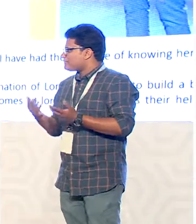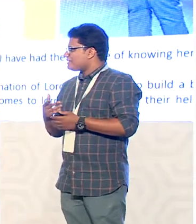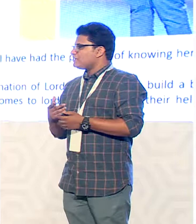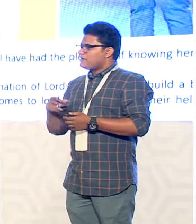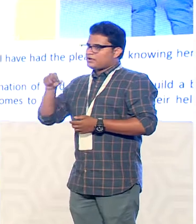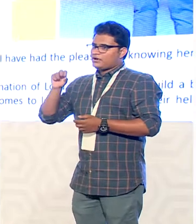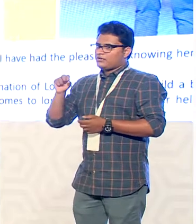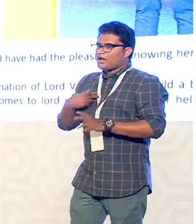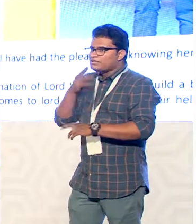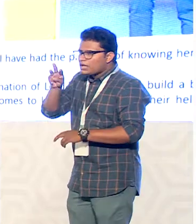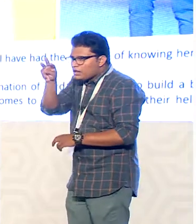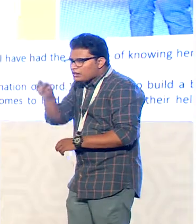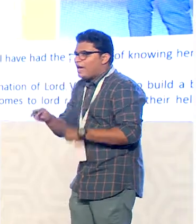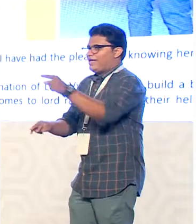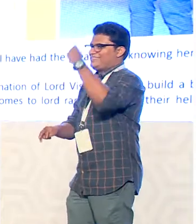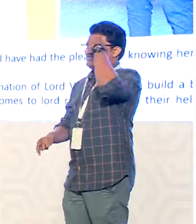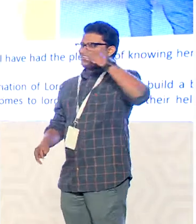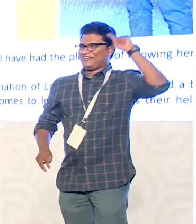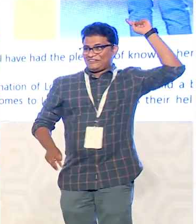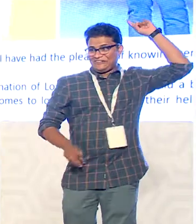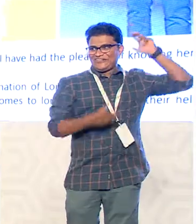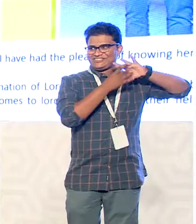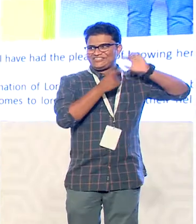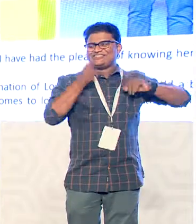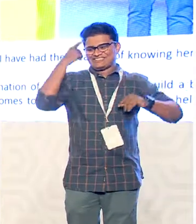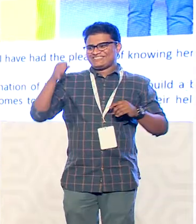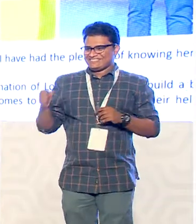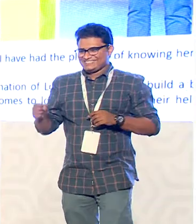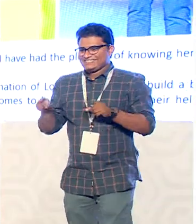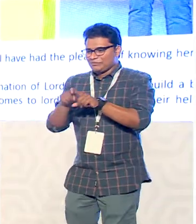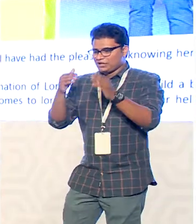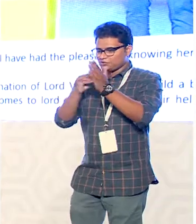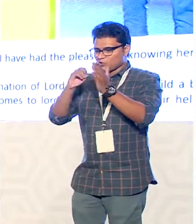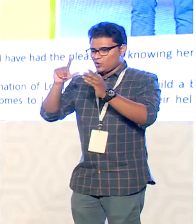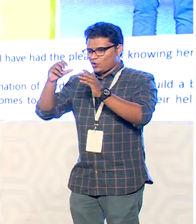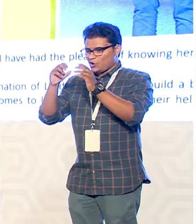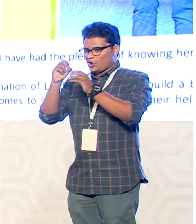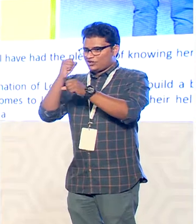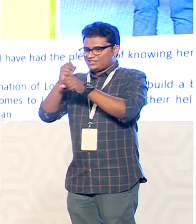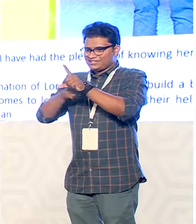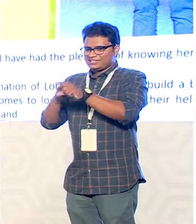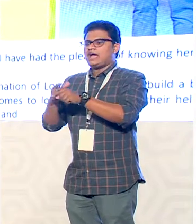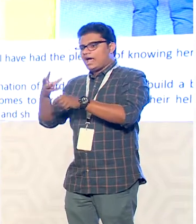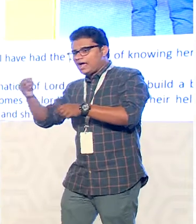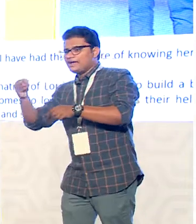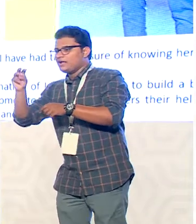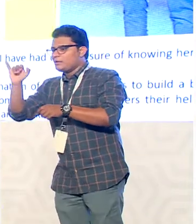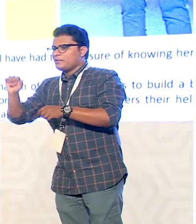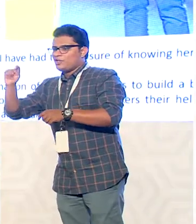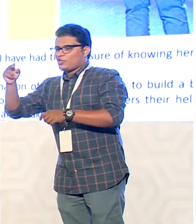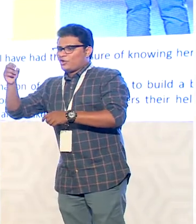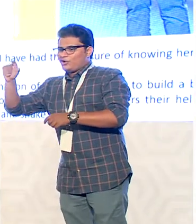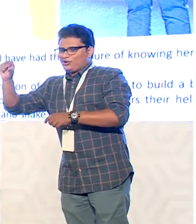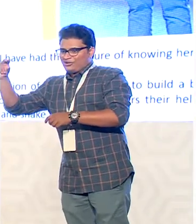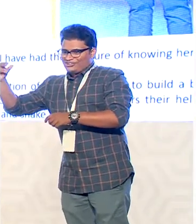stripes. So this is zoology come mythology. Now, why is this story? I mean, apart from